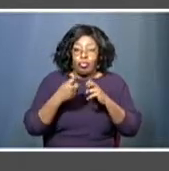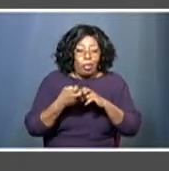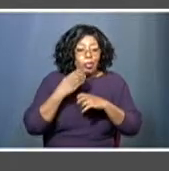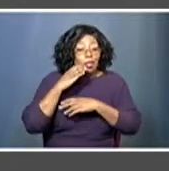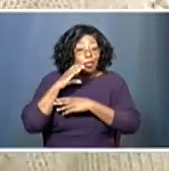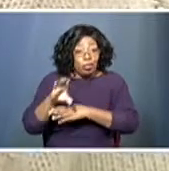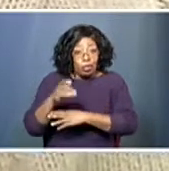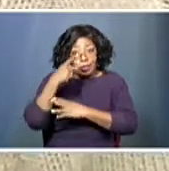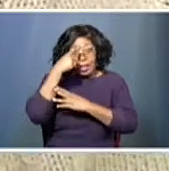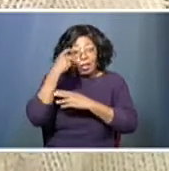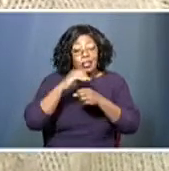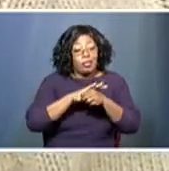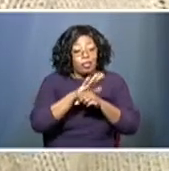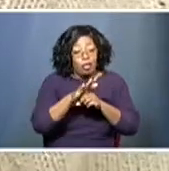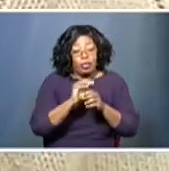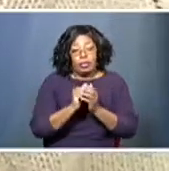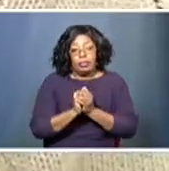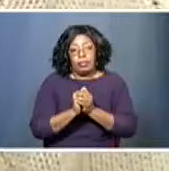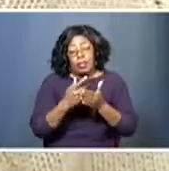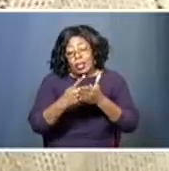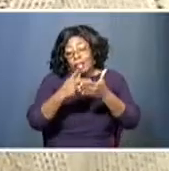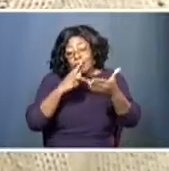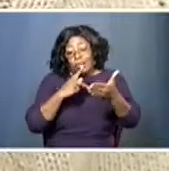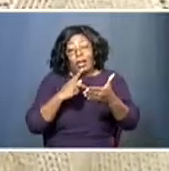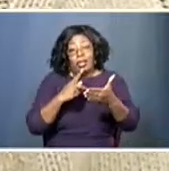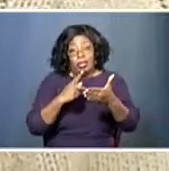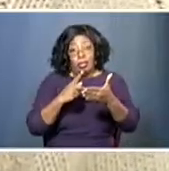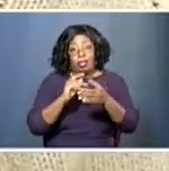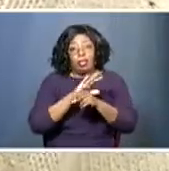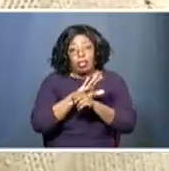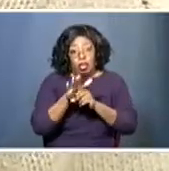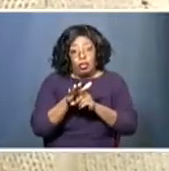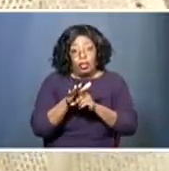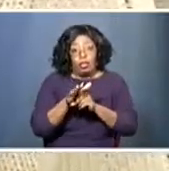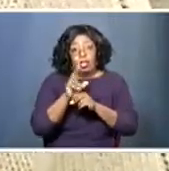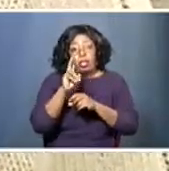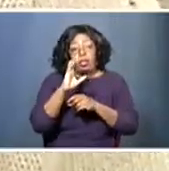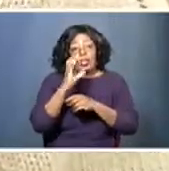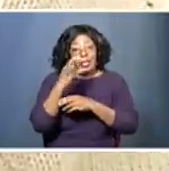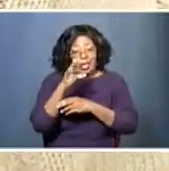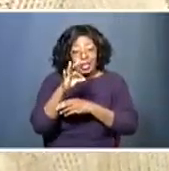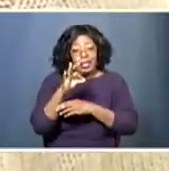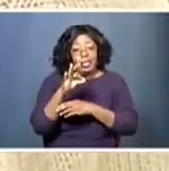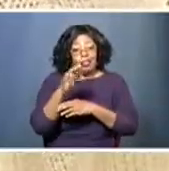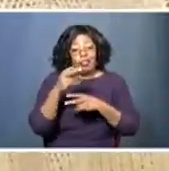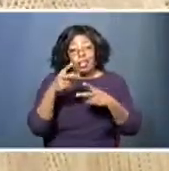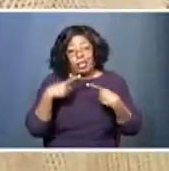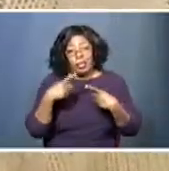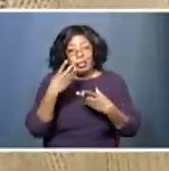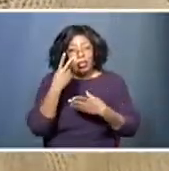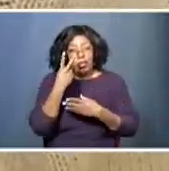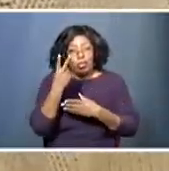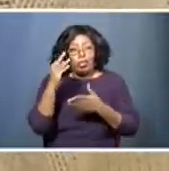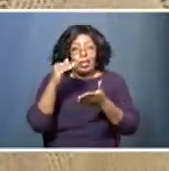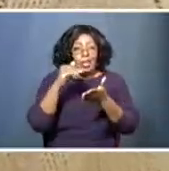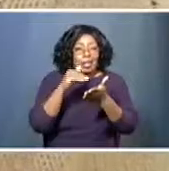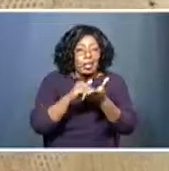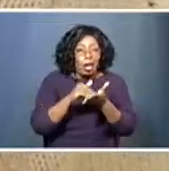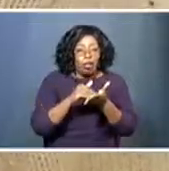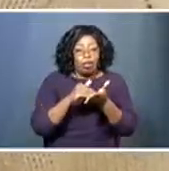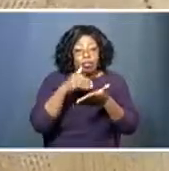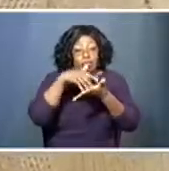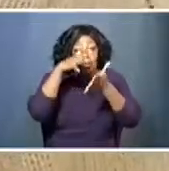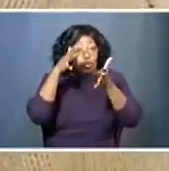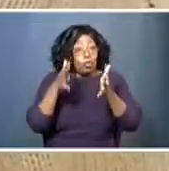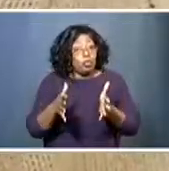COVID pandemic. Prior to COVID-19, we were averaging at least 2,000 students